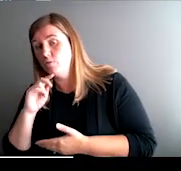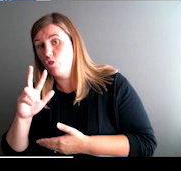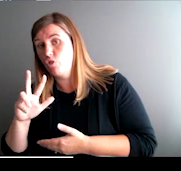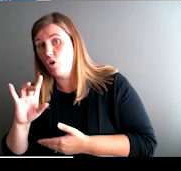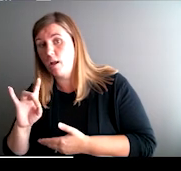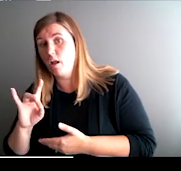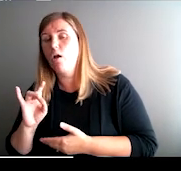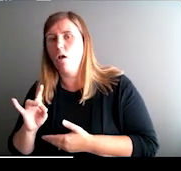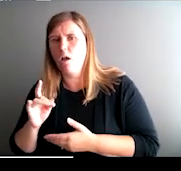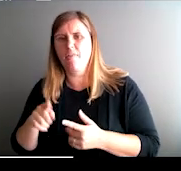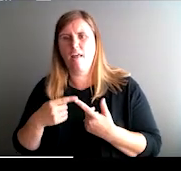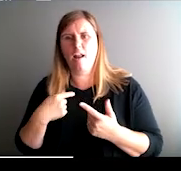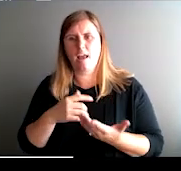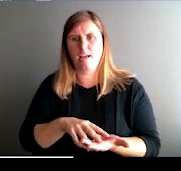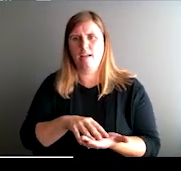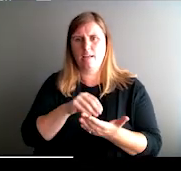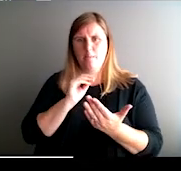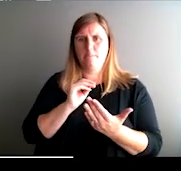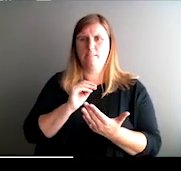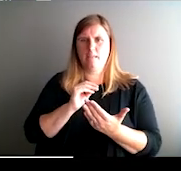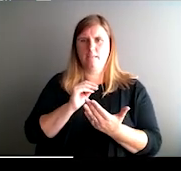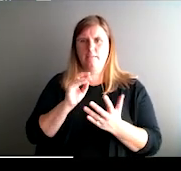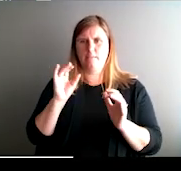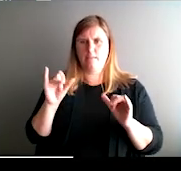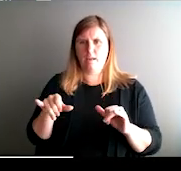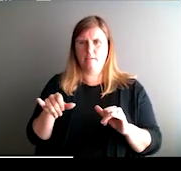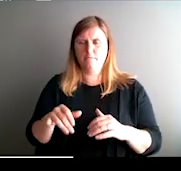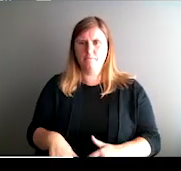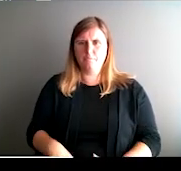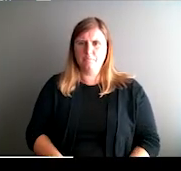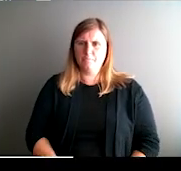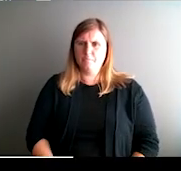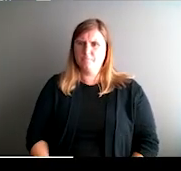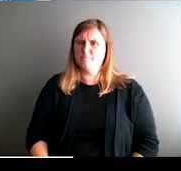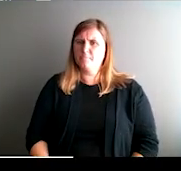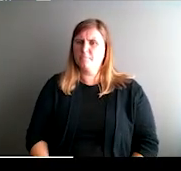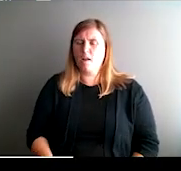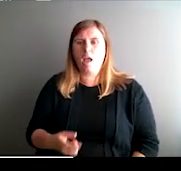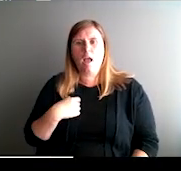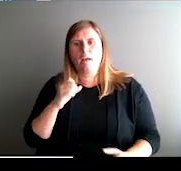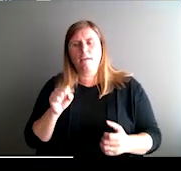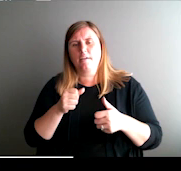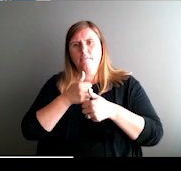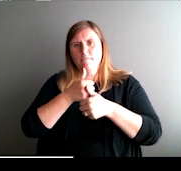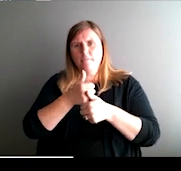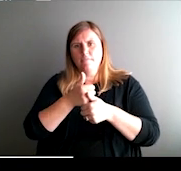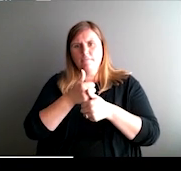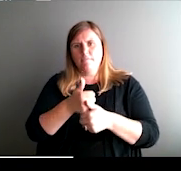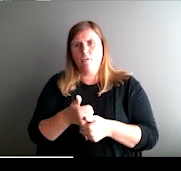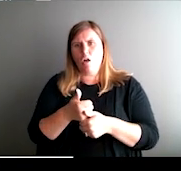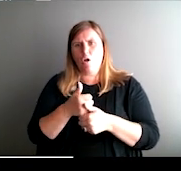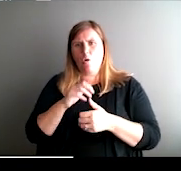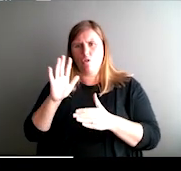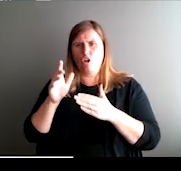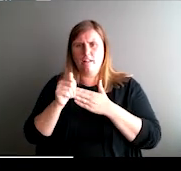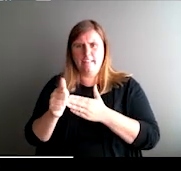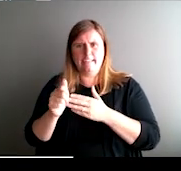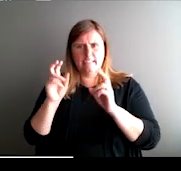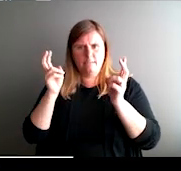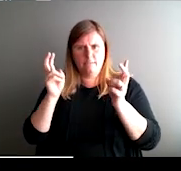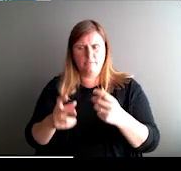page 38, I can imitate that. I can follow to speak loosely, follow their lead type of